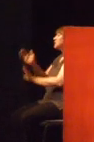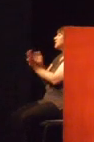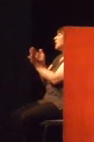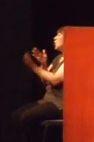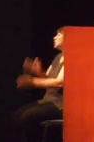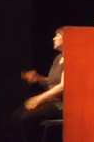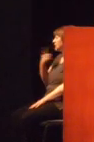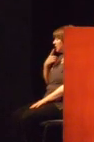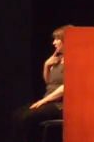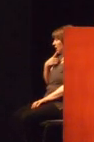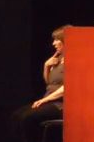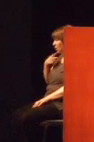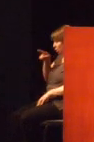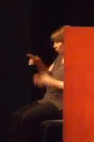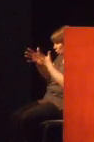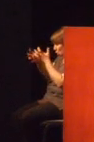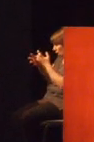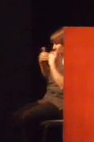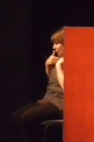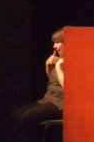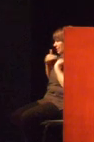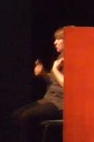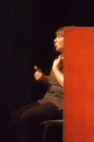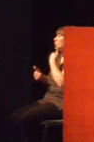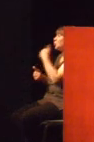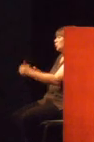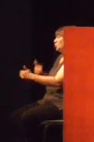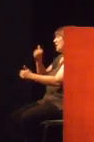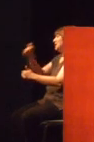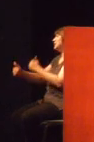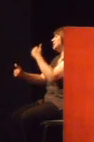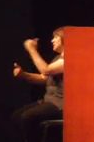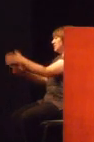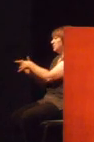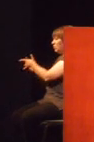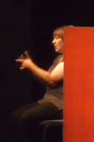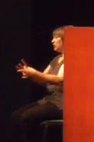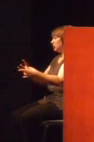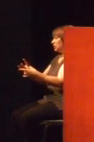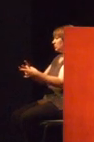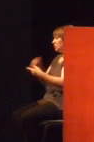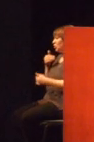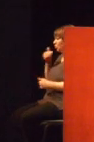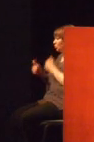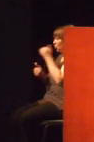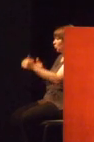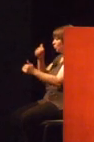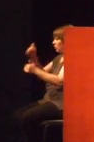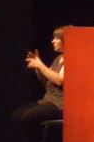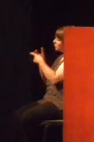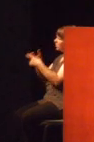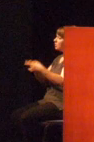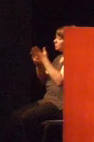that what you want to have is a progressive relationship. A progressive relationship means you have a